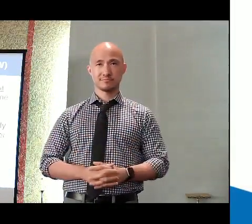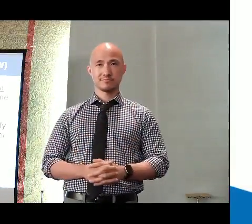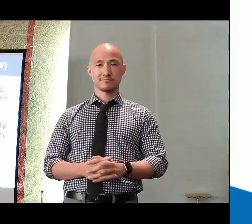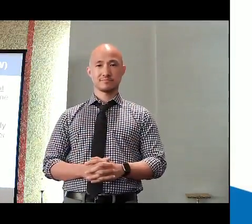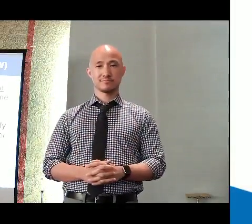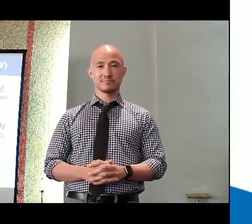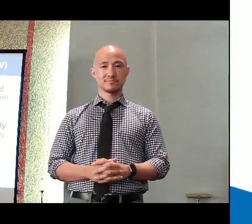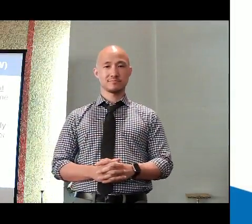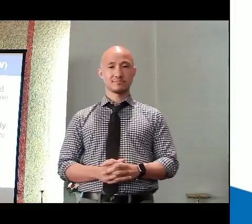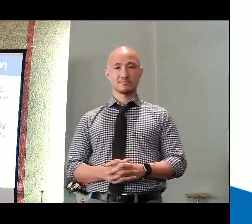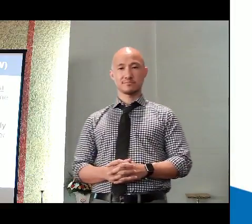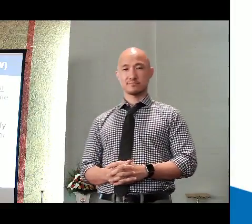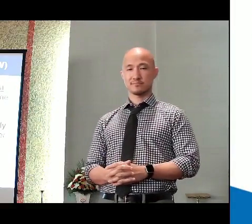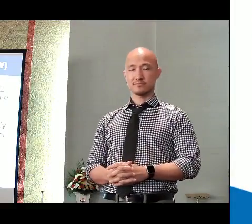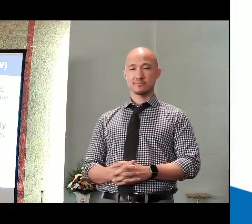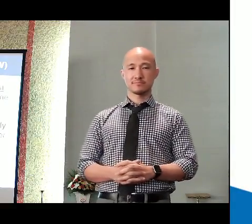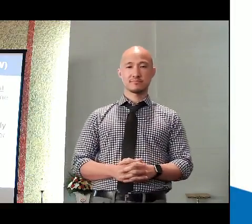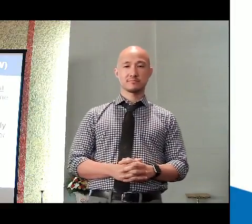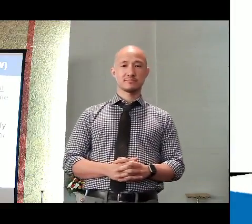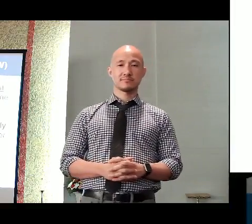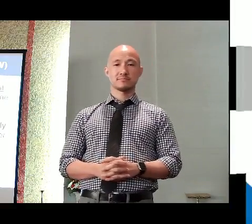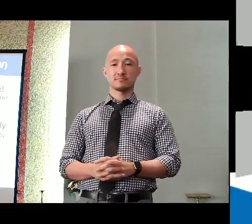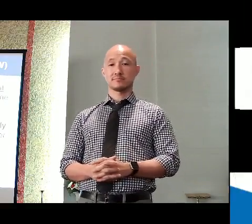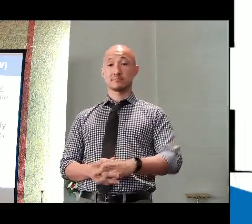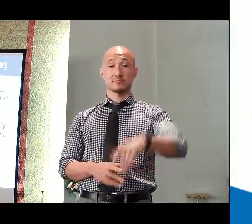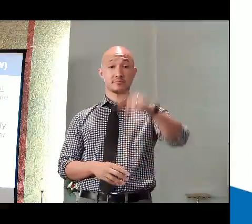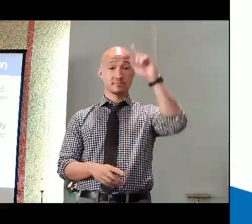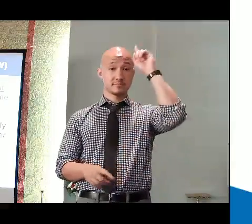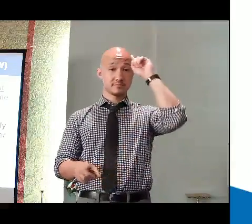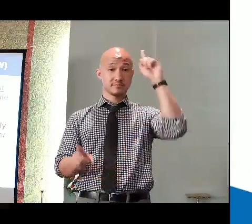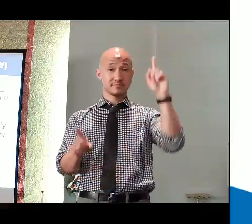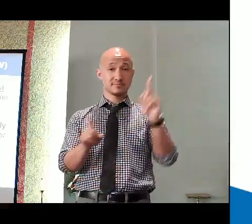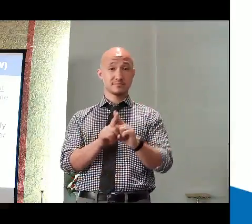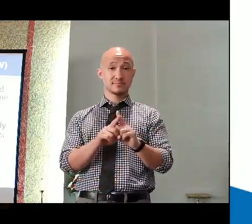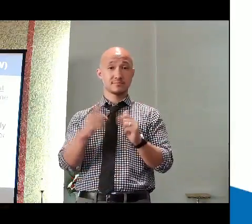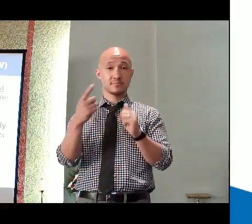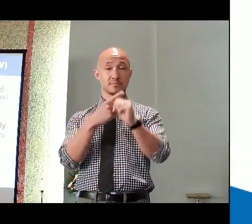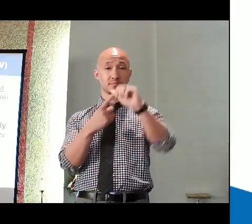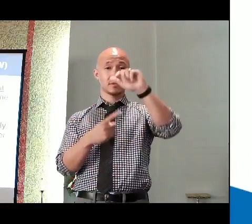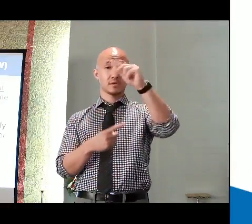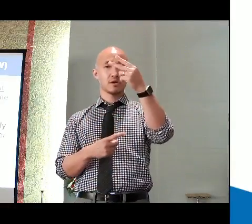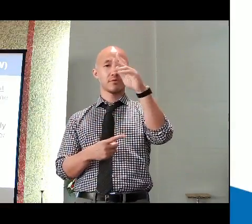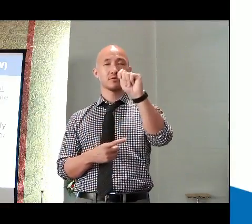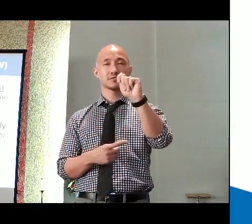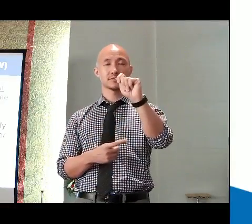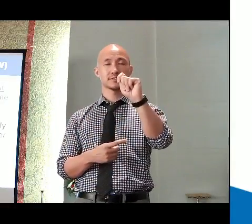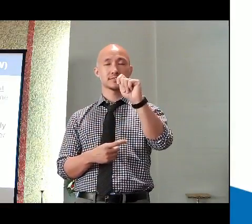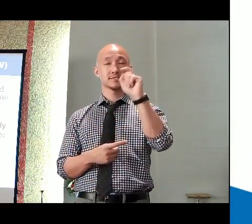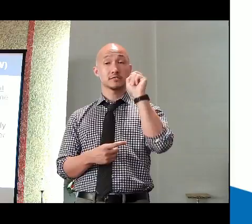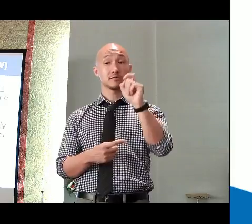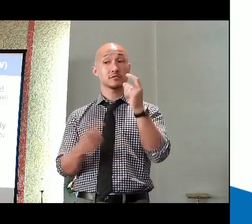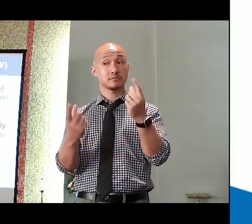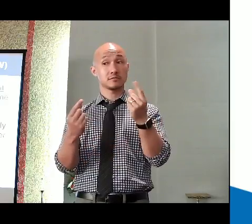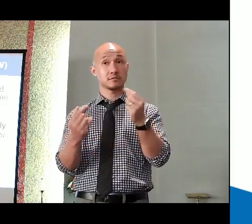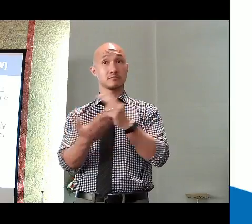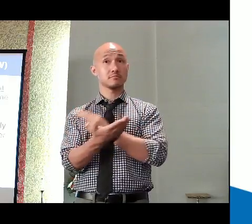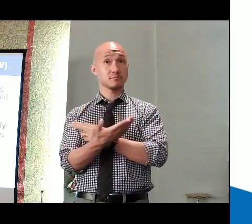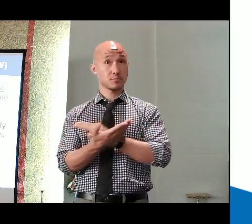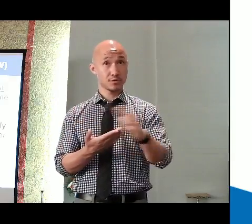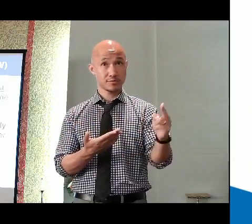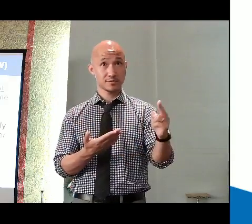you want. But this verse says it should be, the mark of it should be your purity and how you do it. And how you go